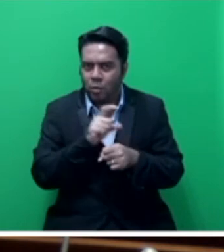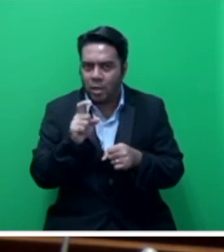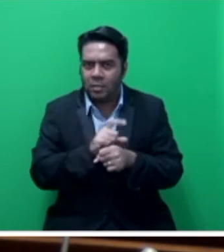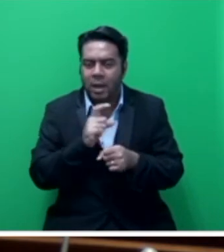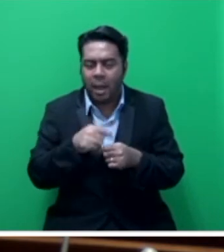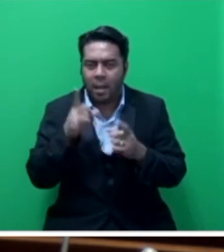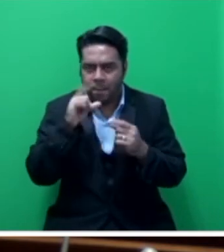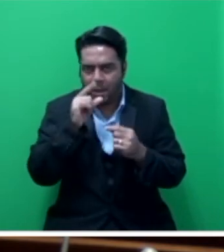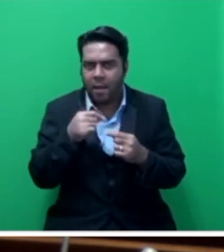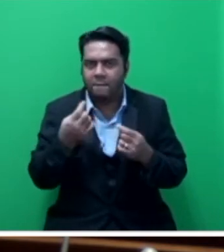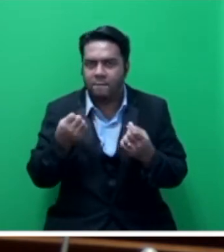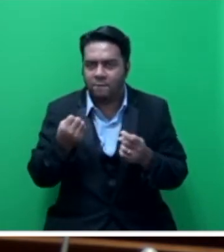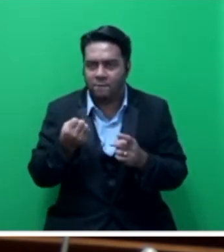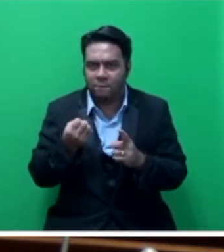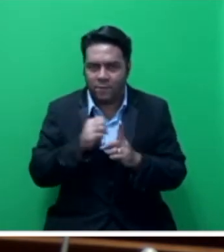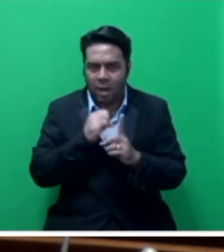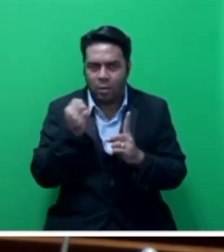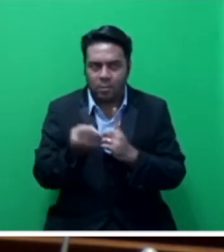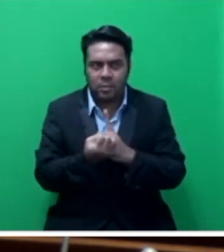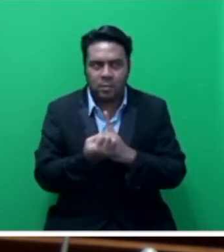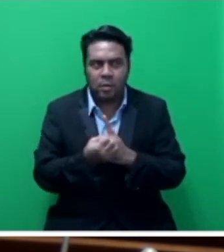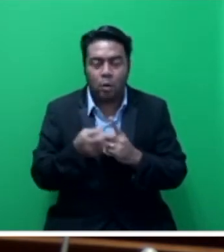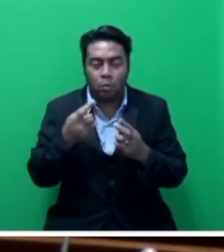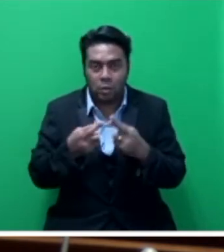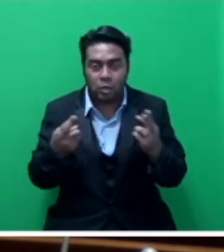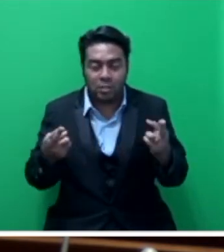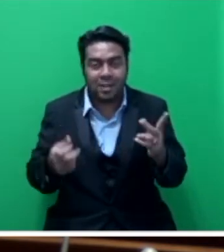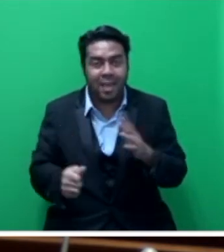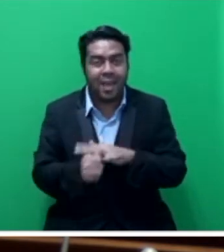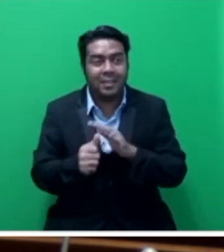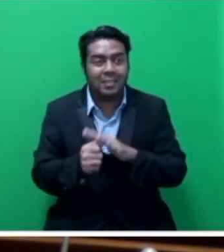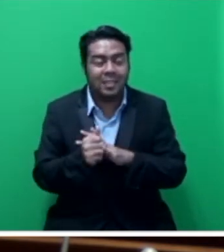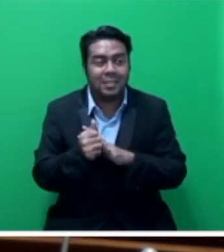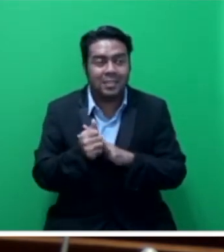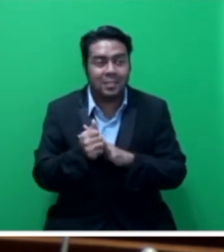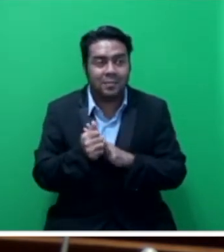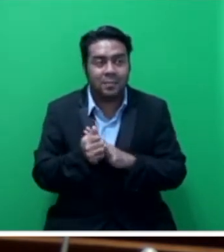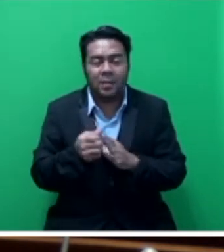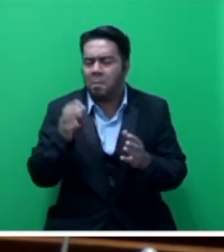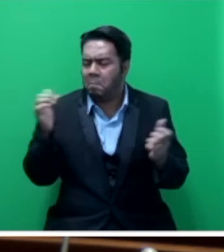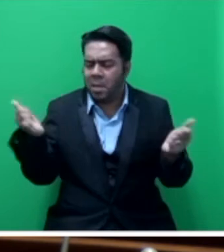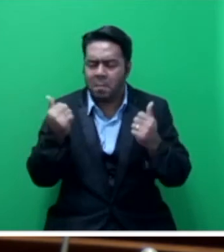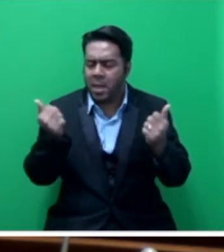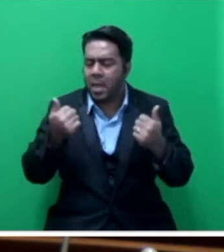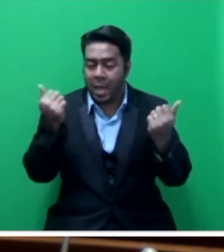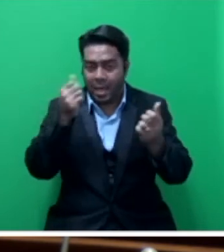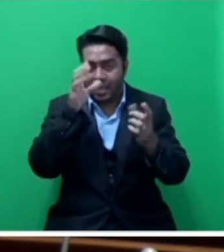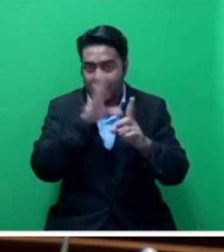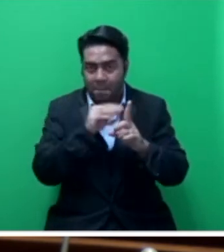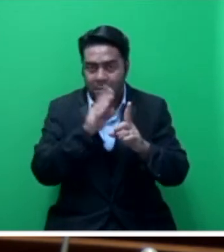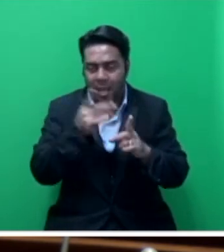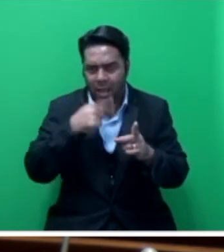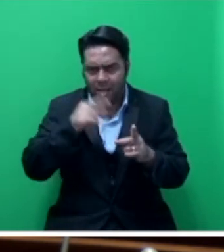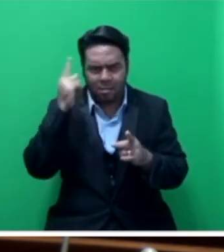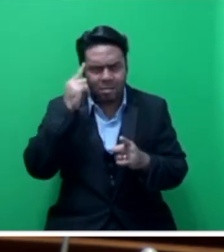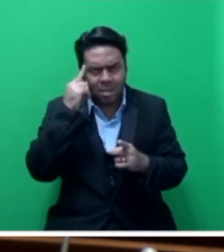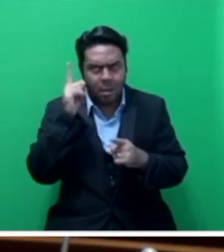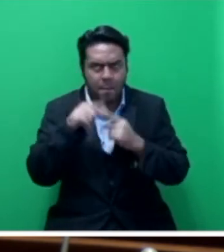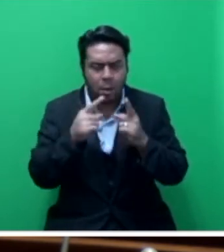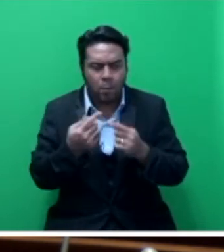environment, equipped with the right resources and access to finance to thrive. There are so many examples that I can provide of how we've